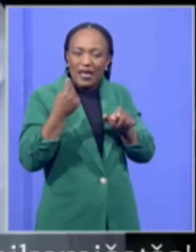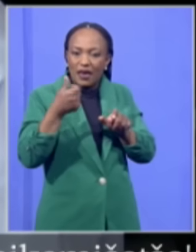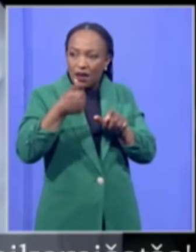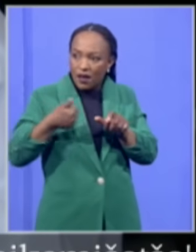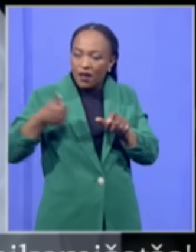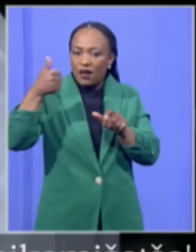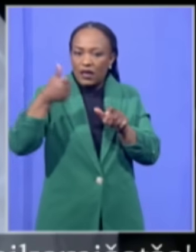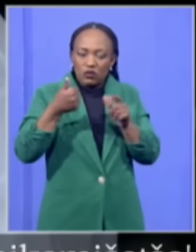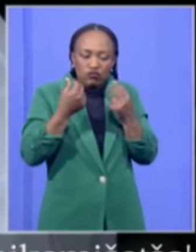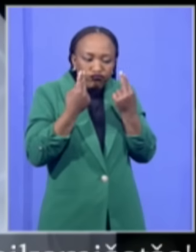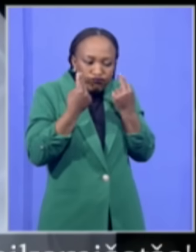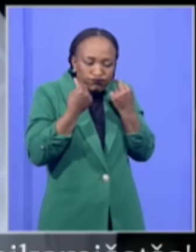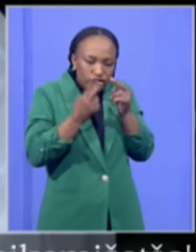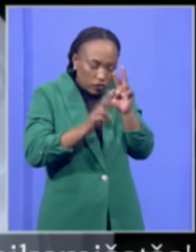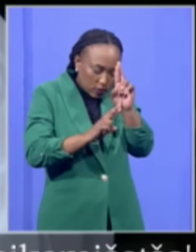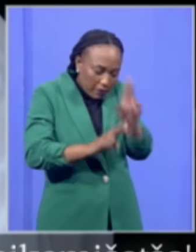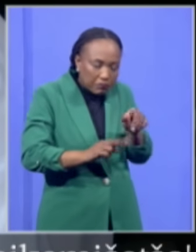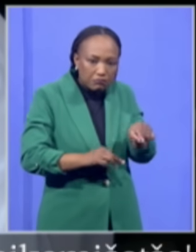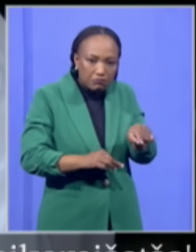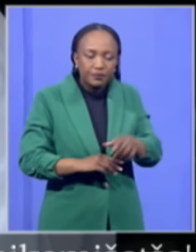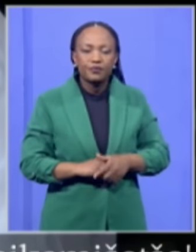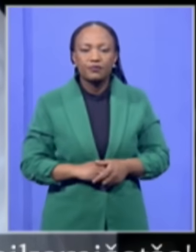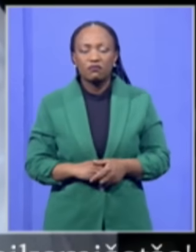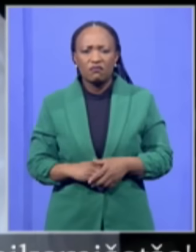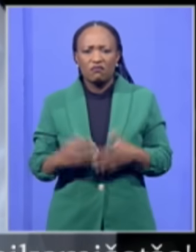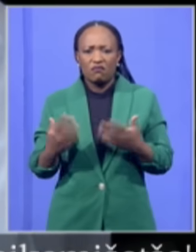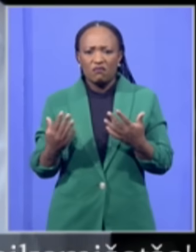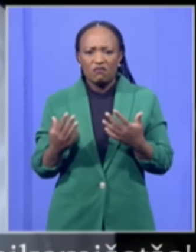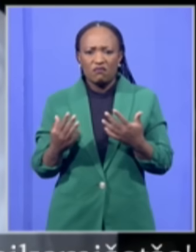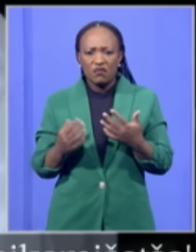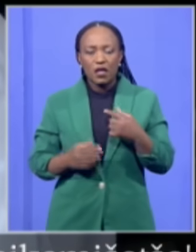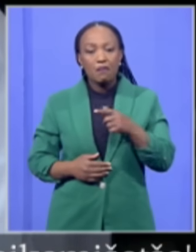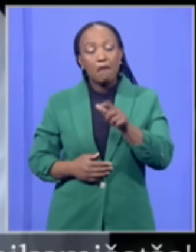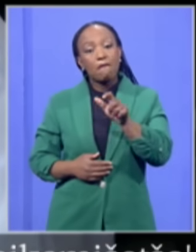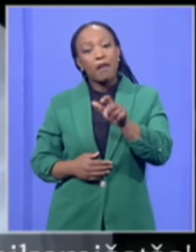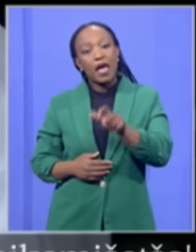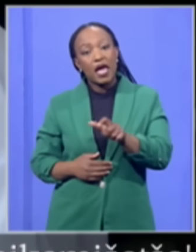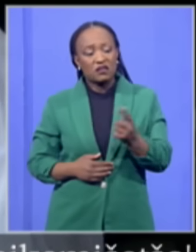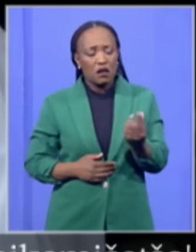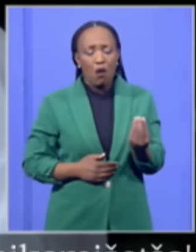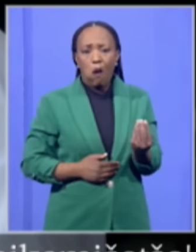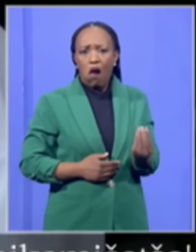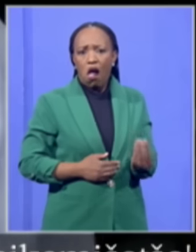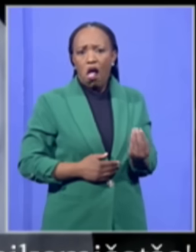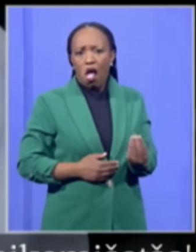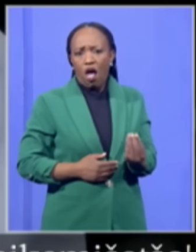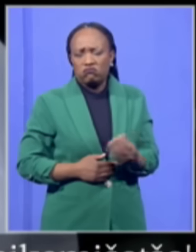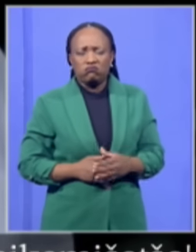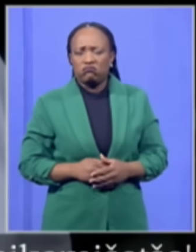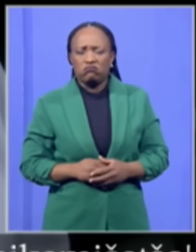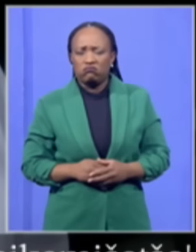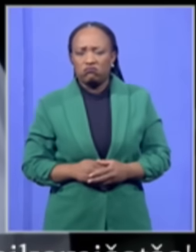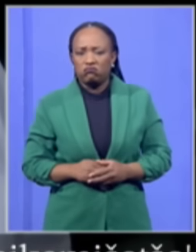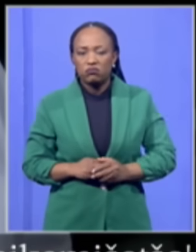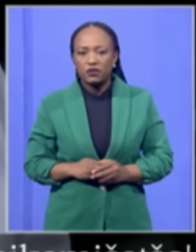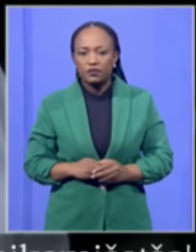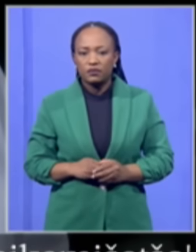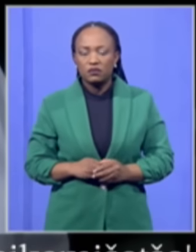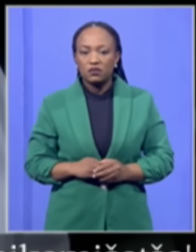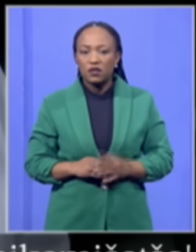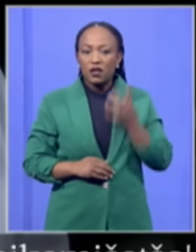you are positioned in a particular role. It's not that that person is a child and you treat them as a child. If you found